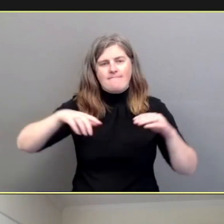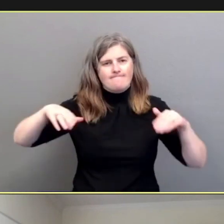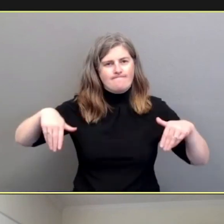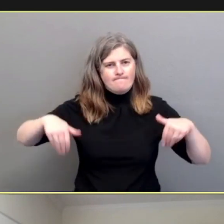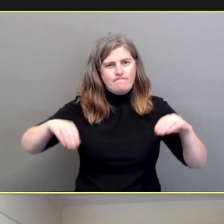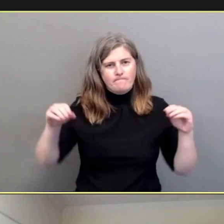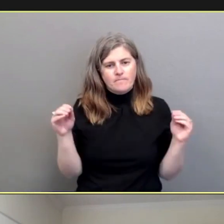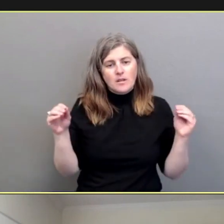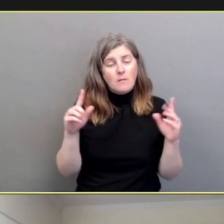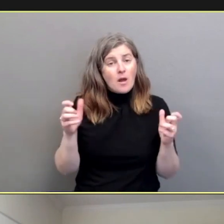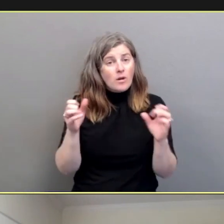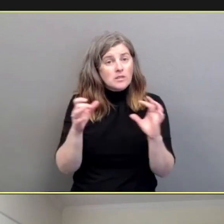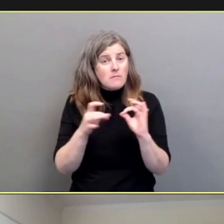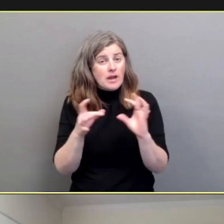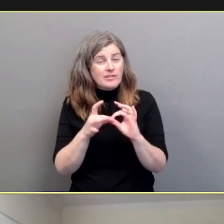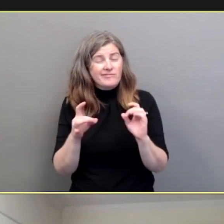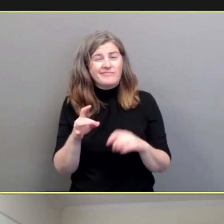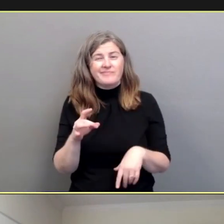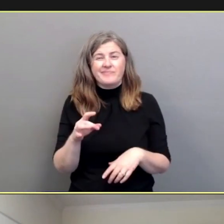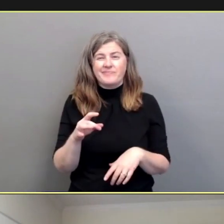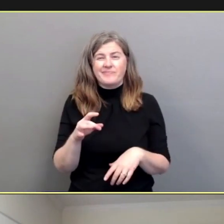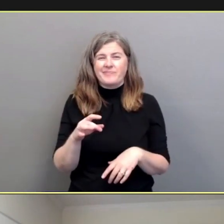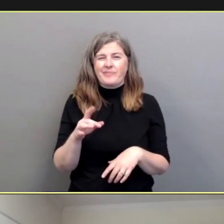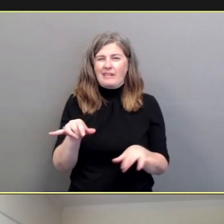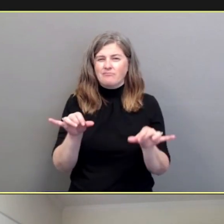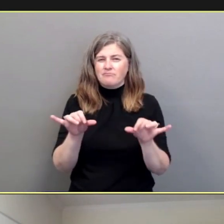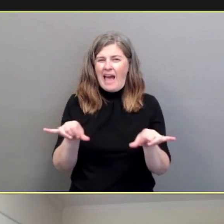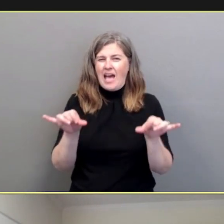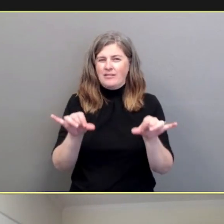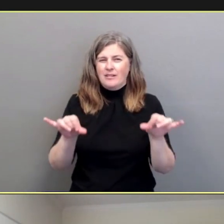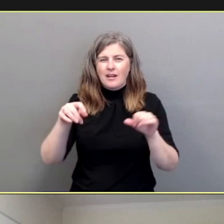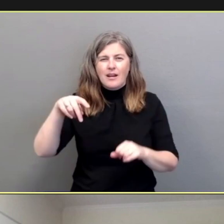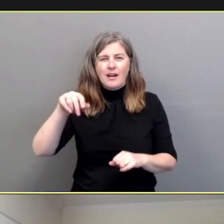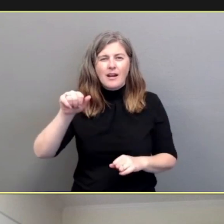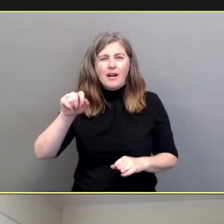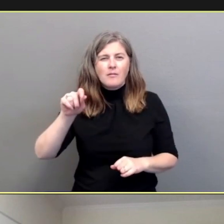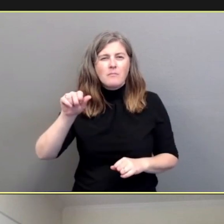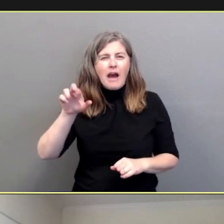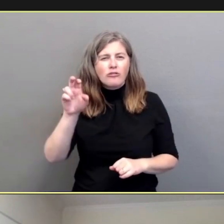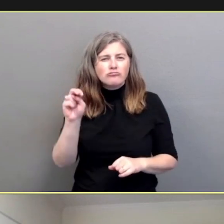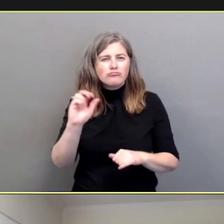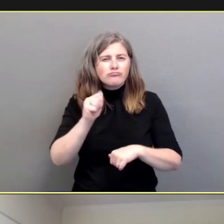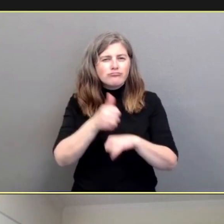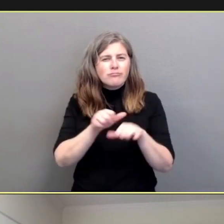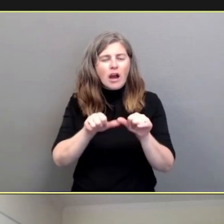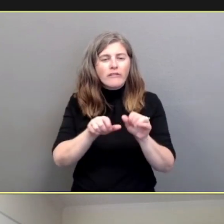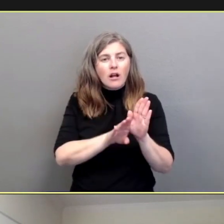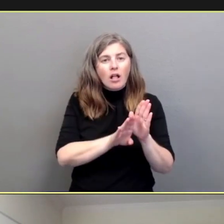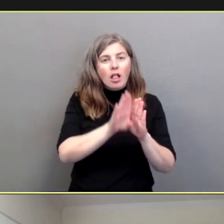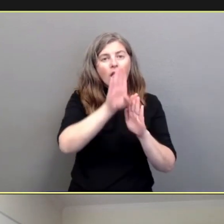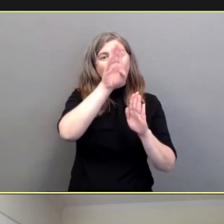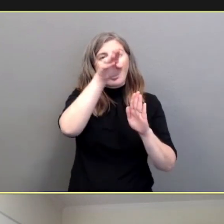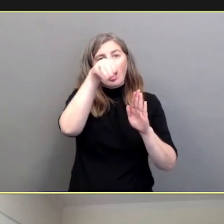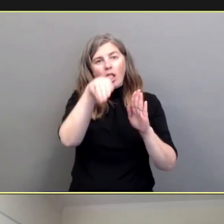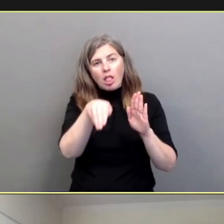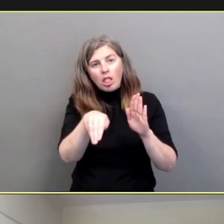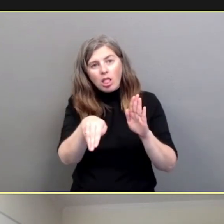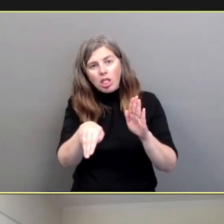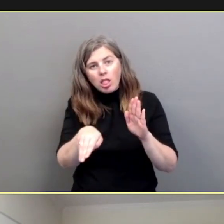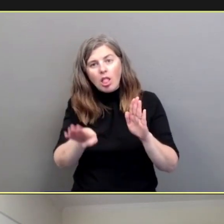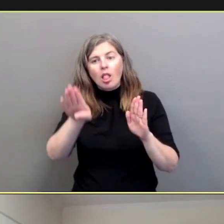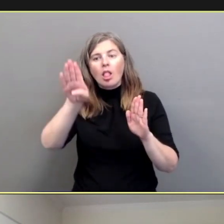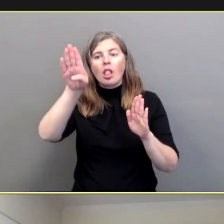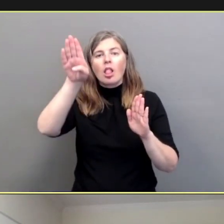to mention was just this. I think this pattern has been established of surges and lulls. We see